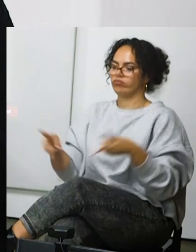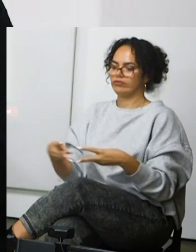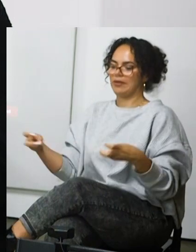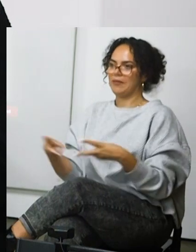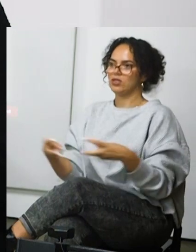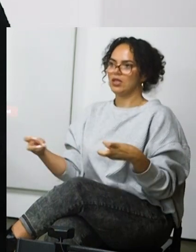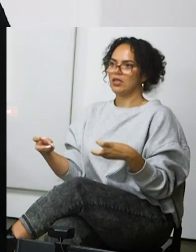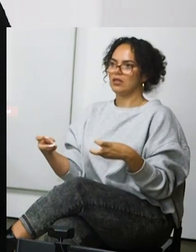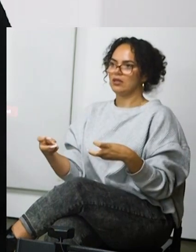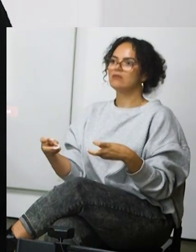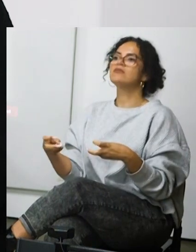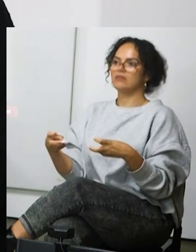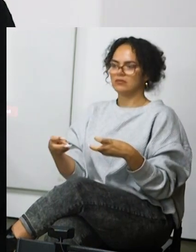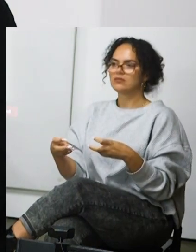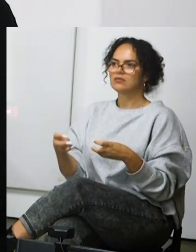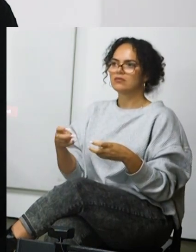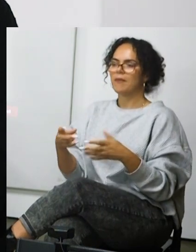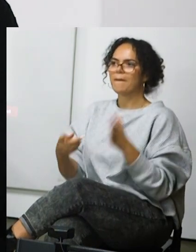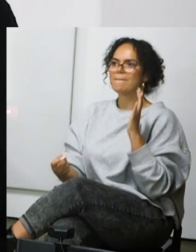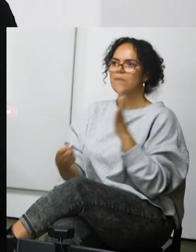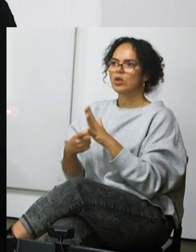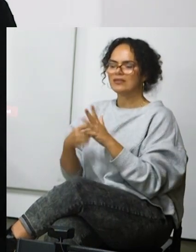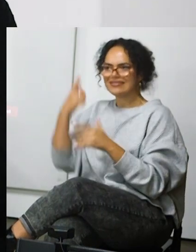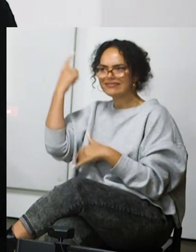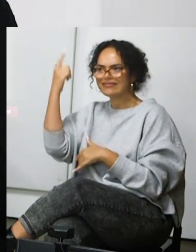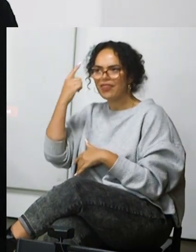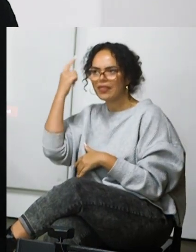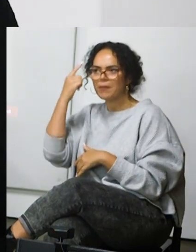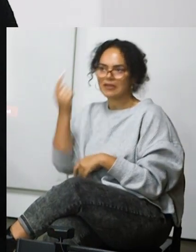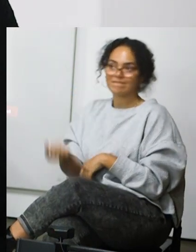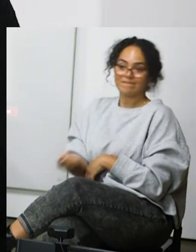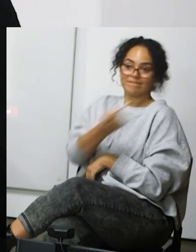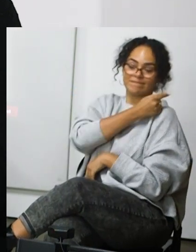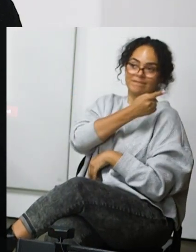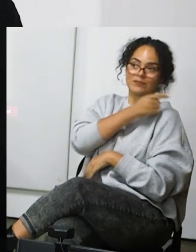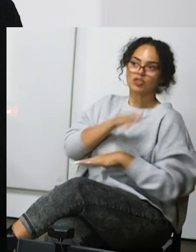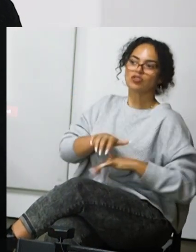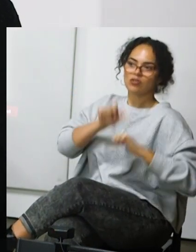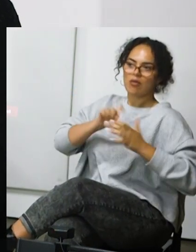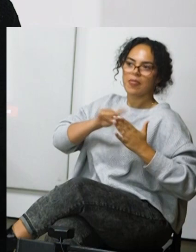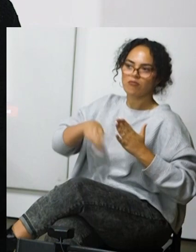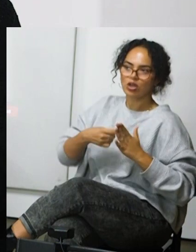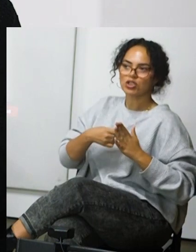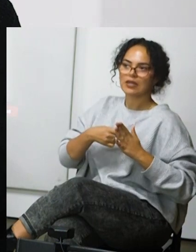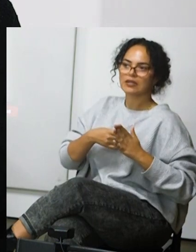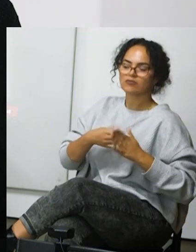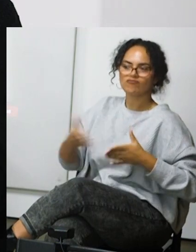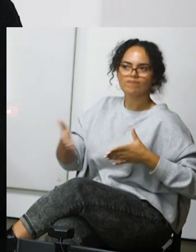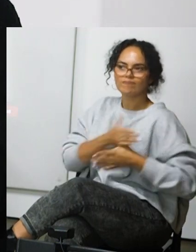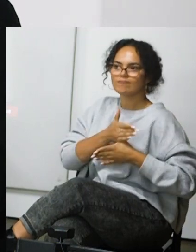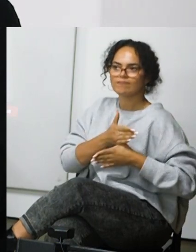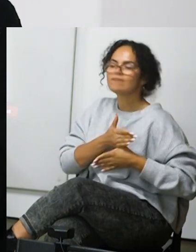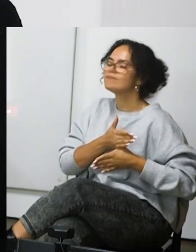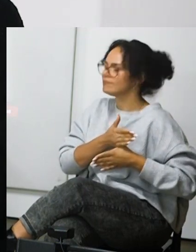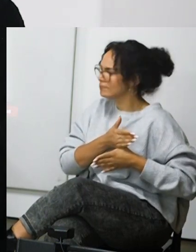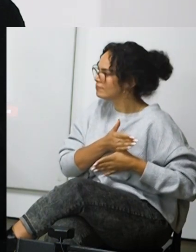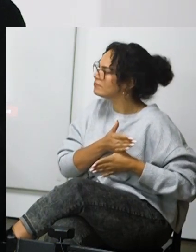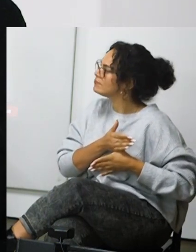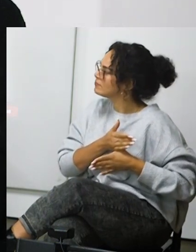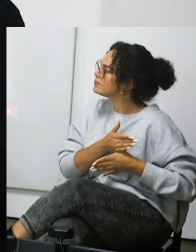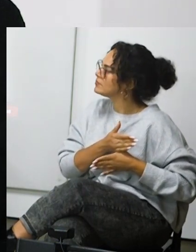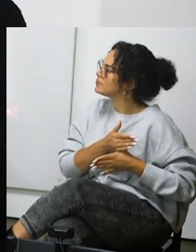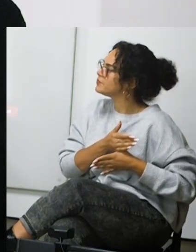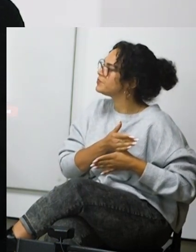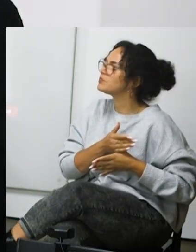well. So I think it's important to be able to consider these access elements in the beginning, and also when it comes to